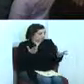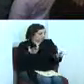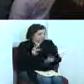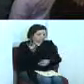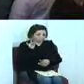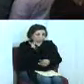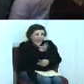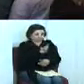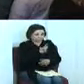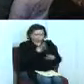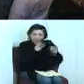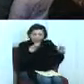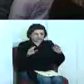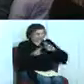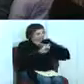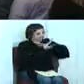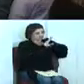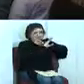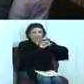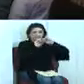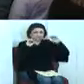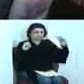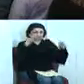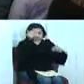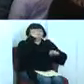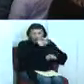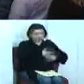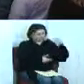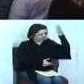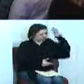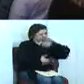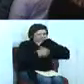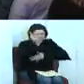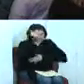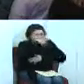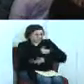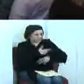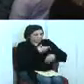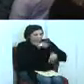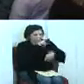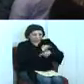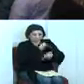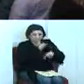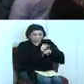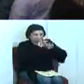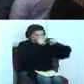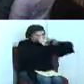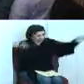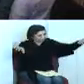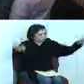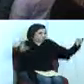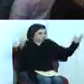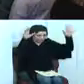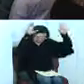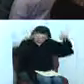There's no barrier. There's no break. The veil and the curtain in the temple has been rent open.